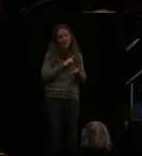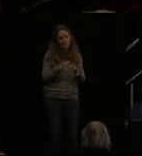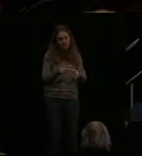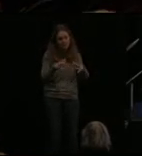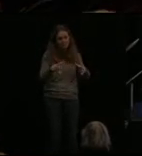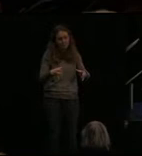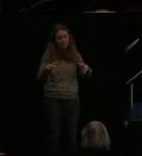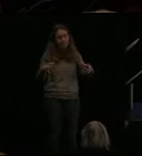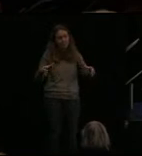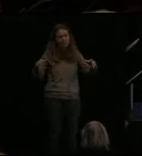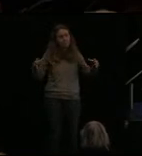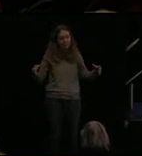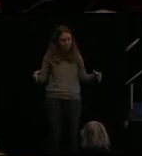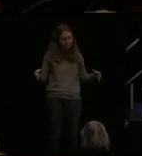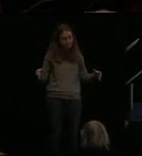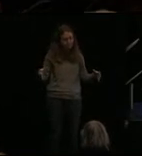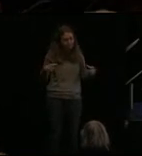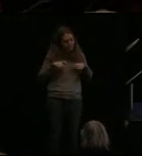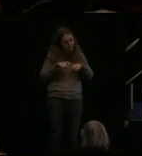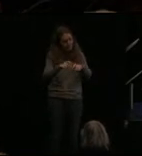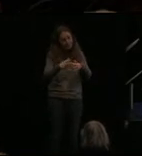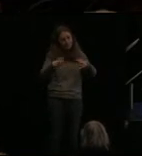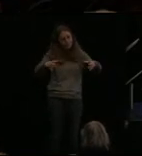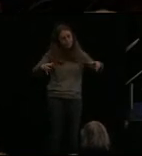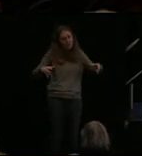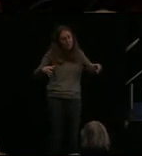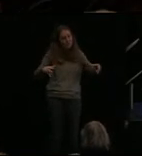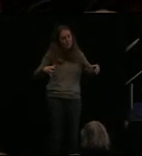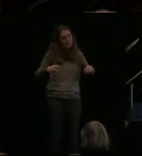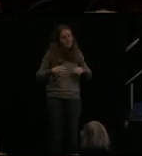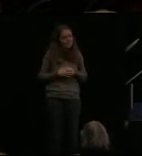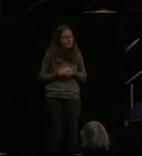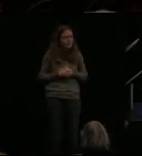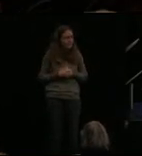grew and they continued to grow as a nation.